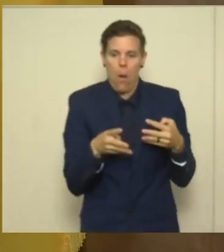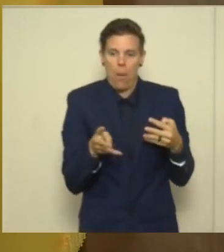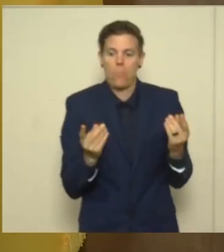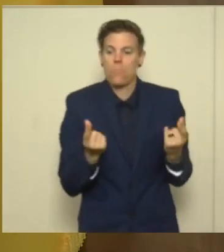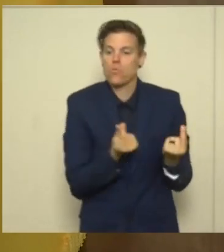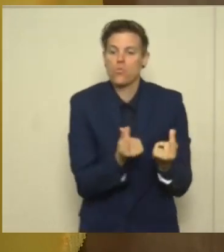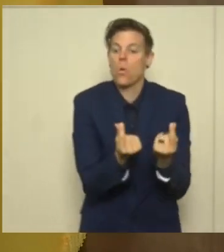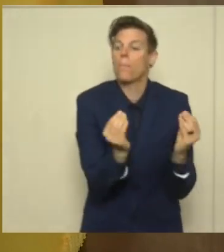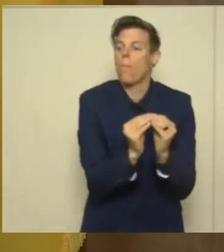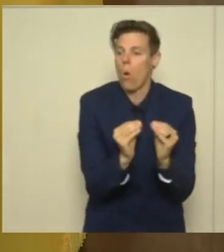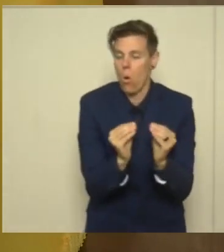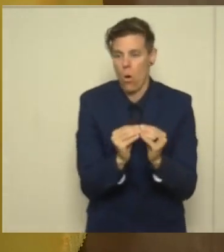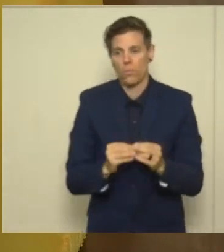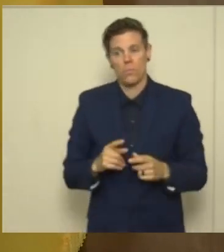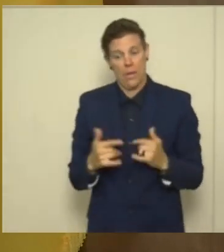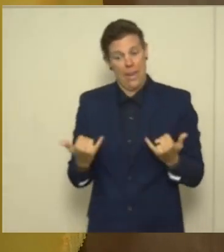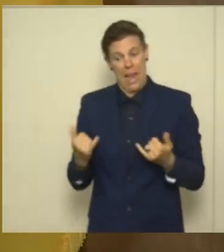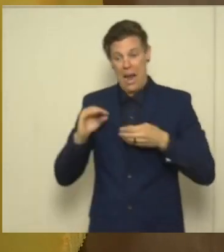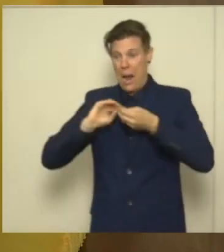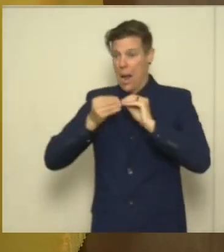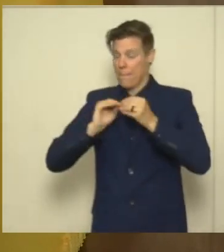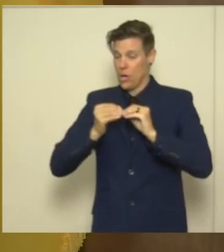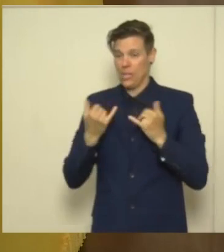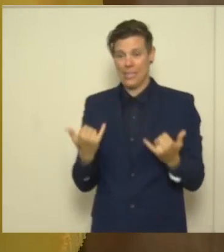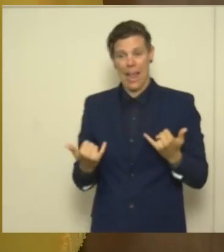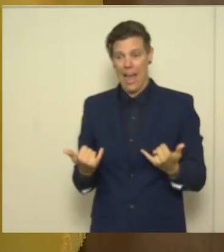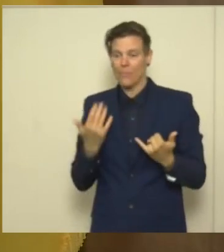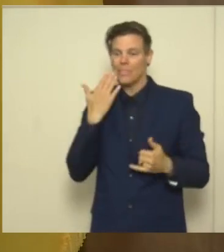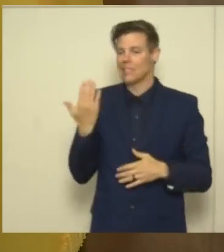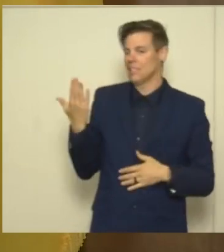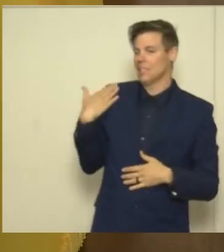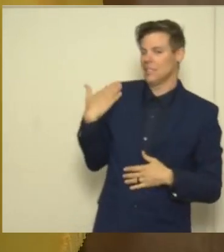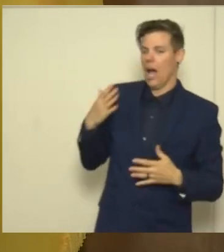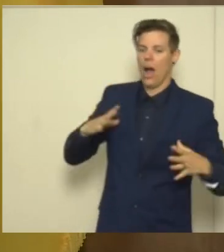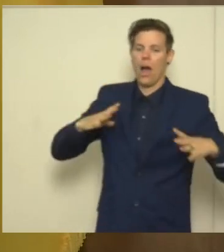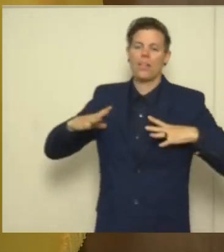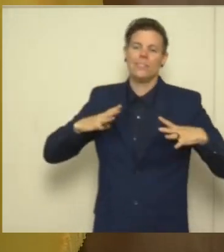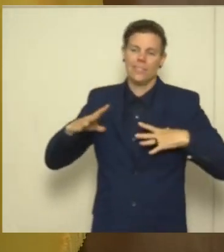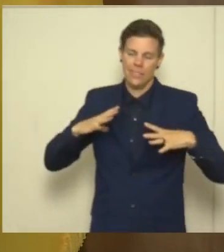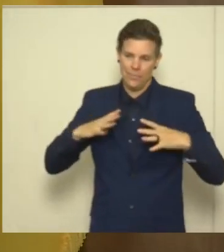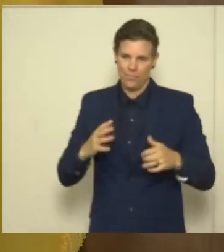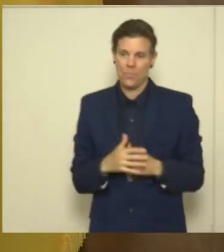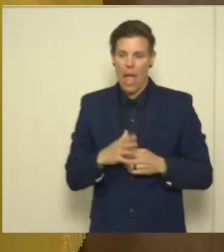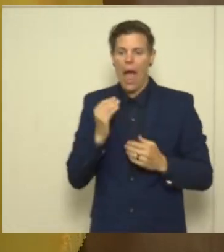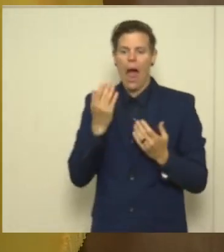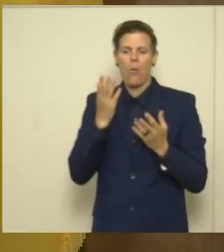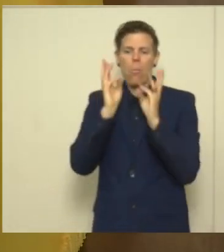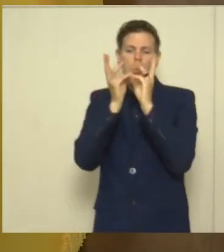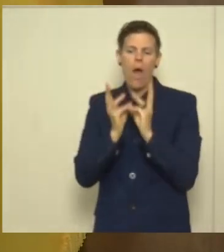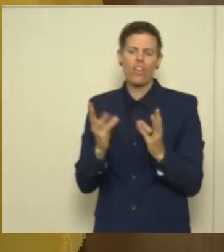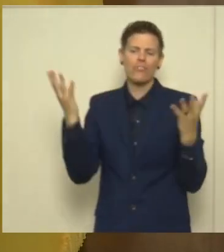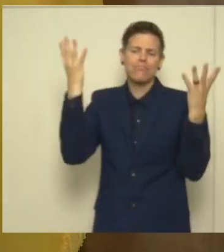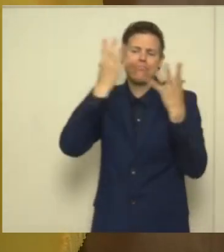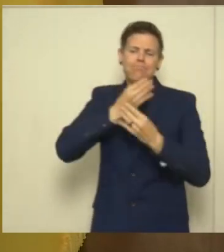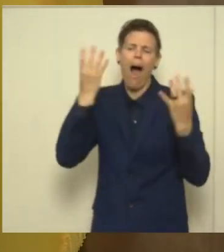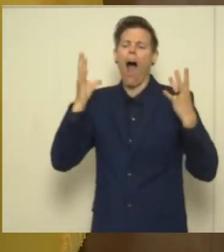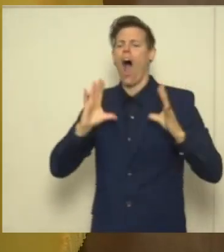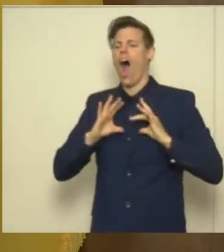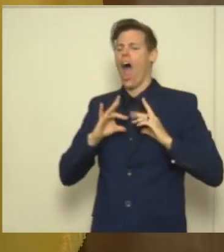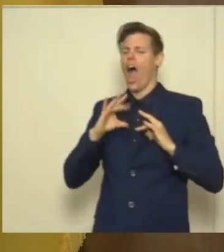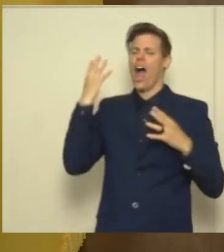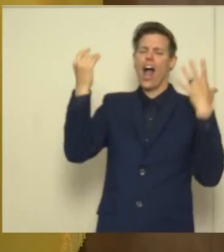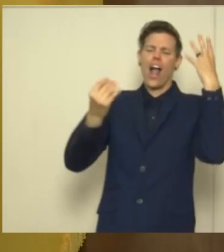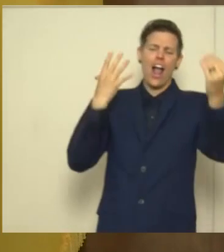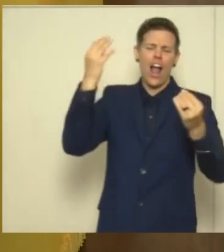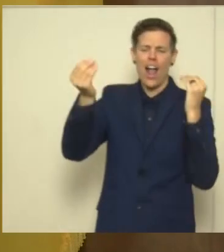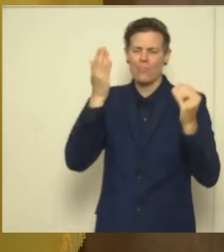really good weather in New Mexico, which is encouraging people to do things that they really need to refrain. Groups of more than